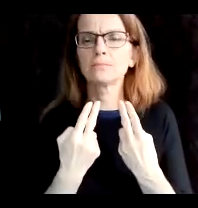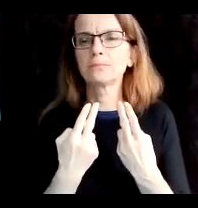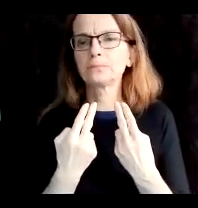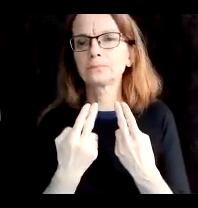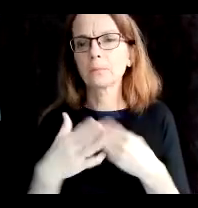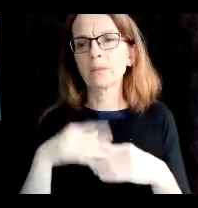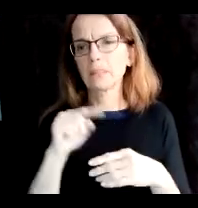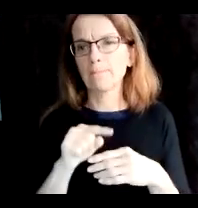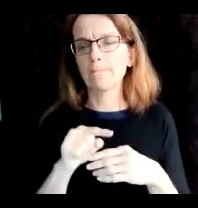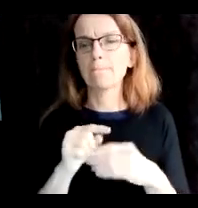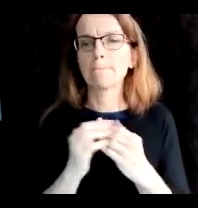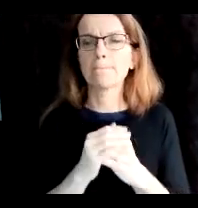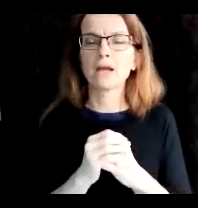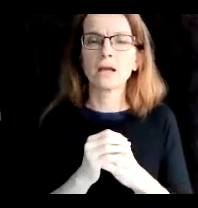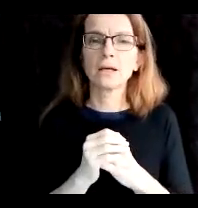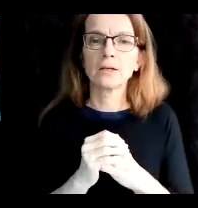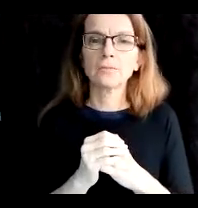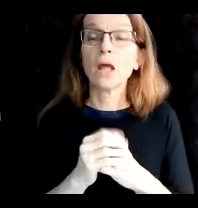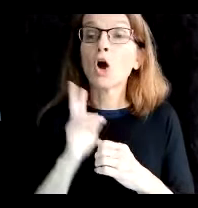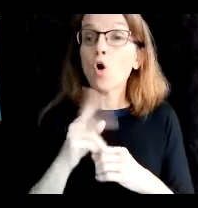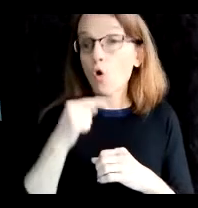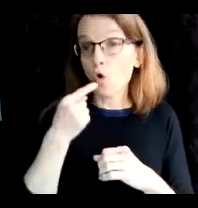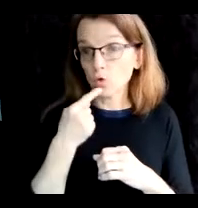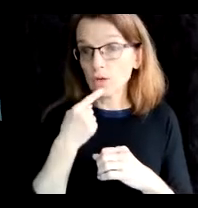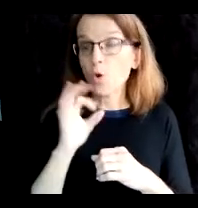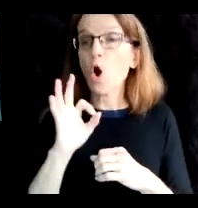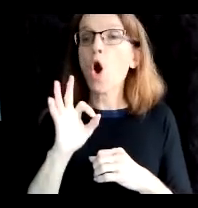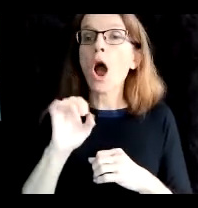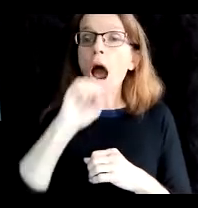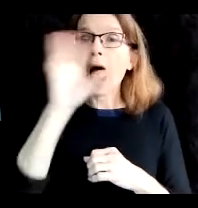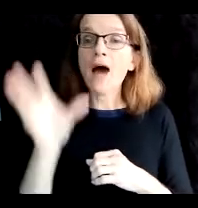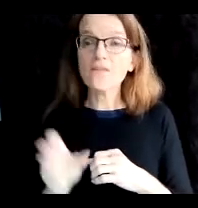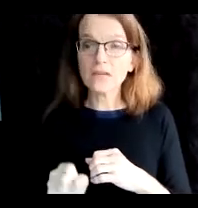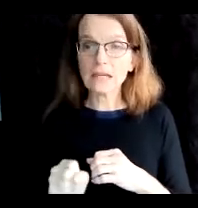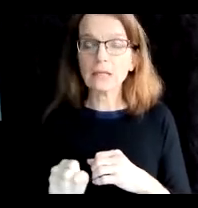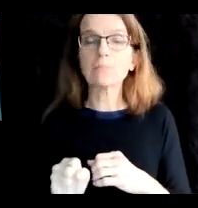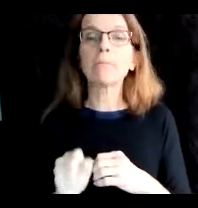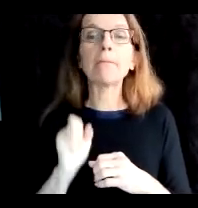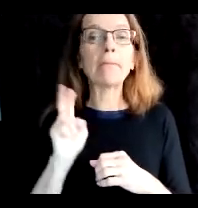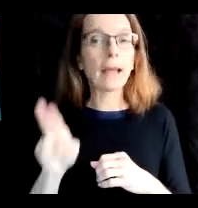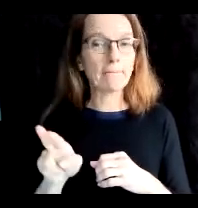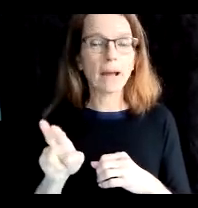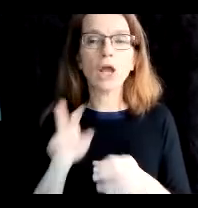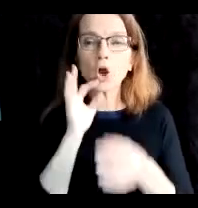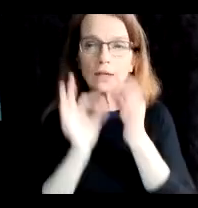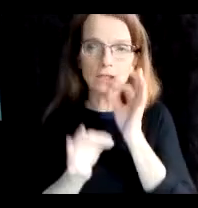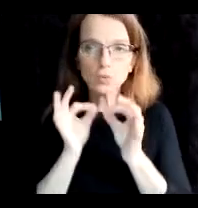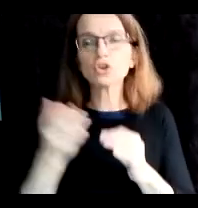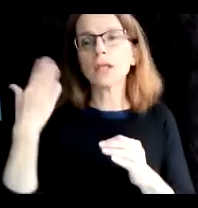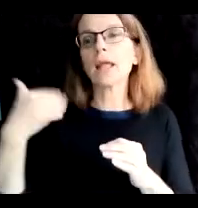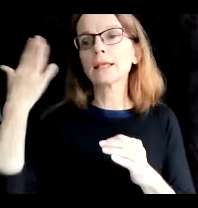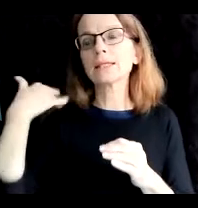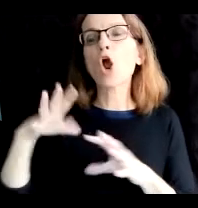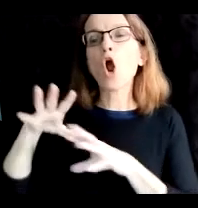about the colonial past, because citizenship is always a relationship between the state and the individual. And